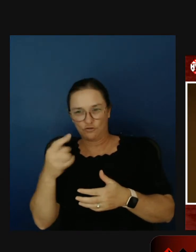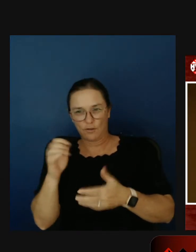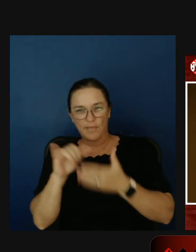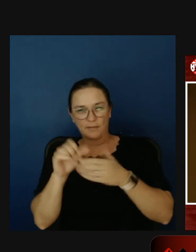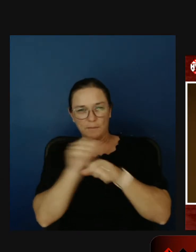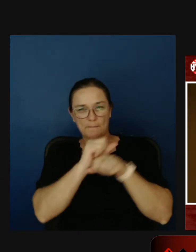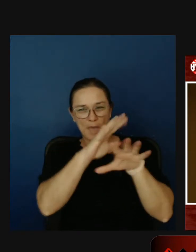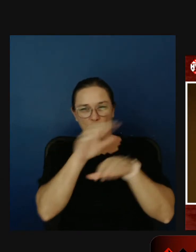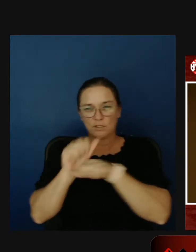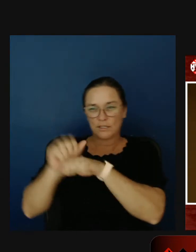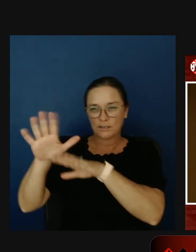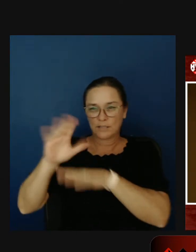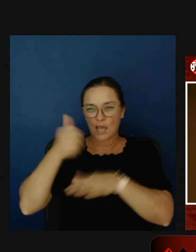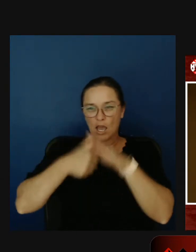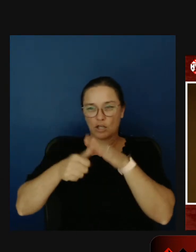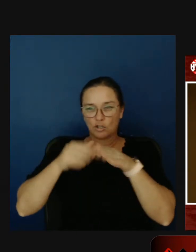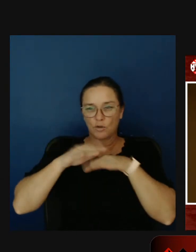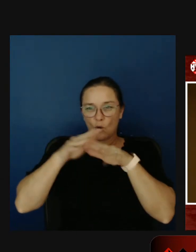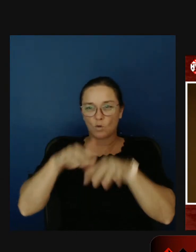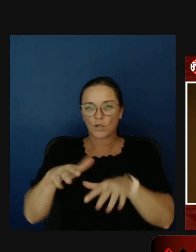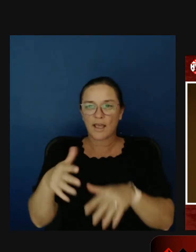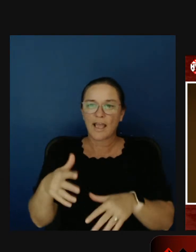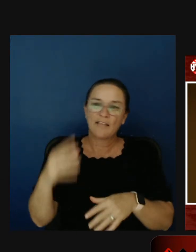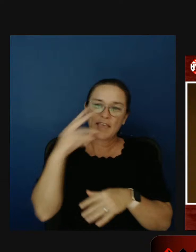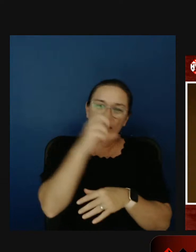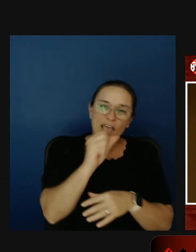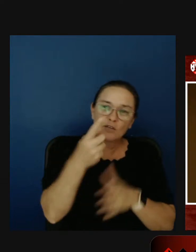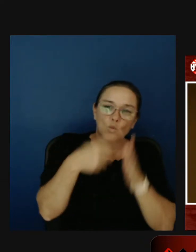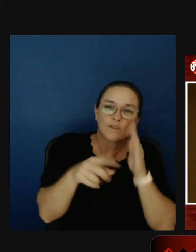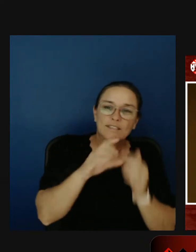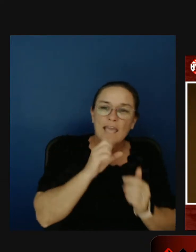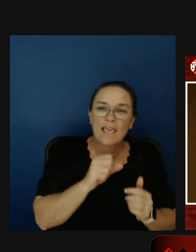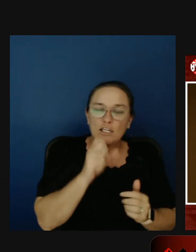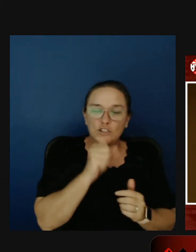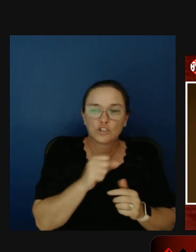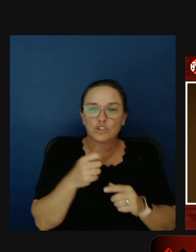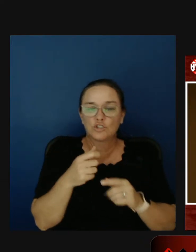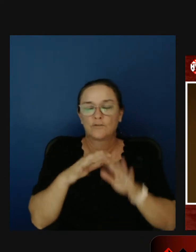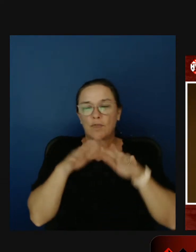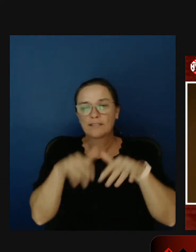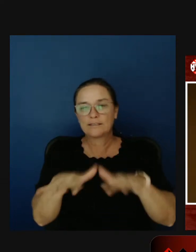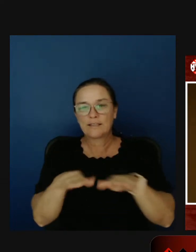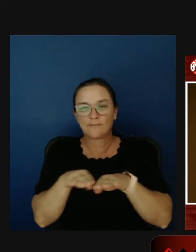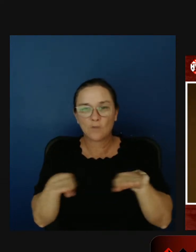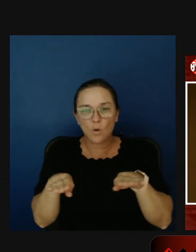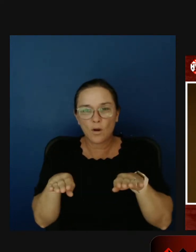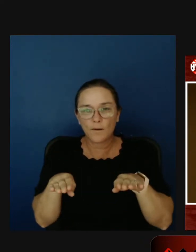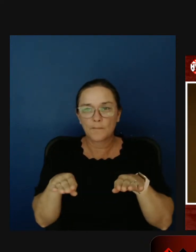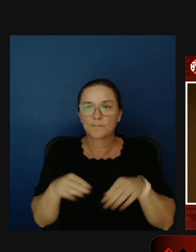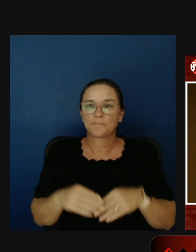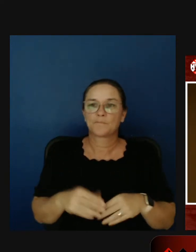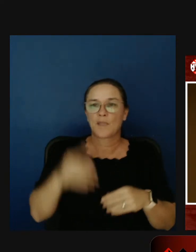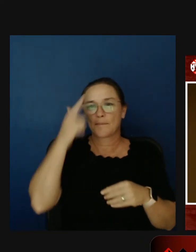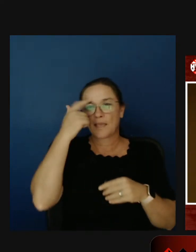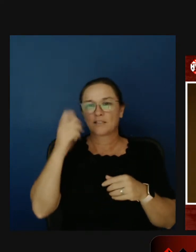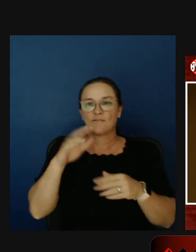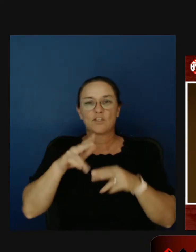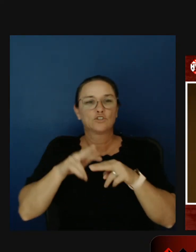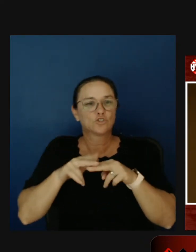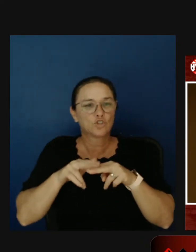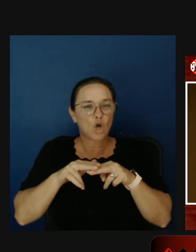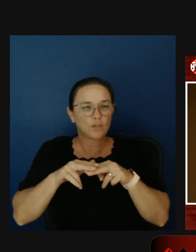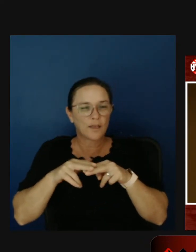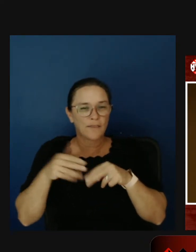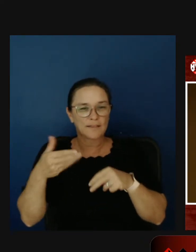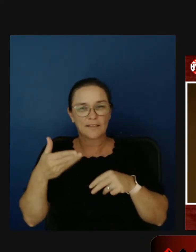guesstimated what the age is of the seafloor basalts that are kind of lining